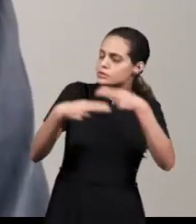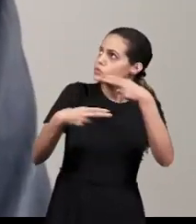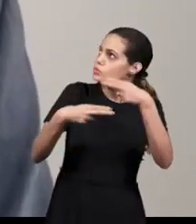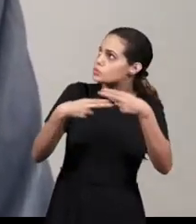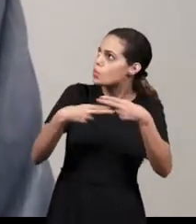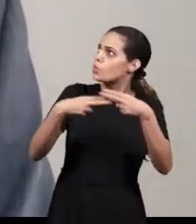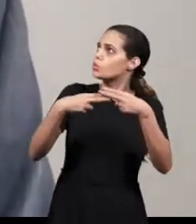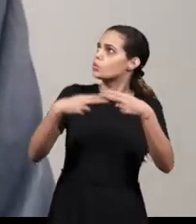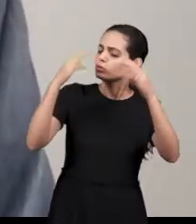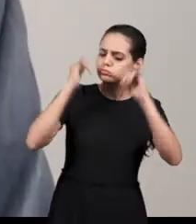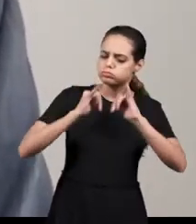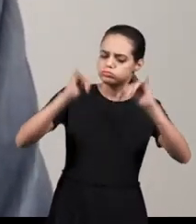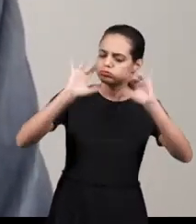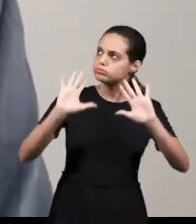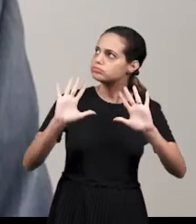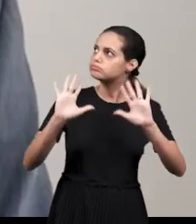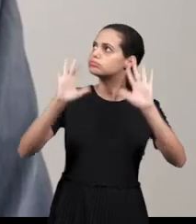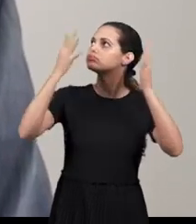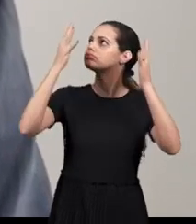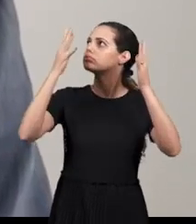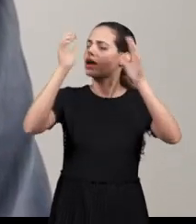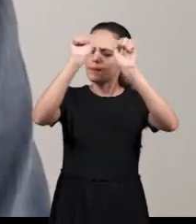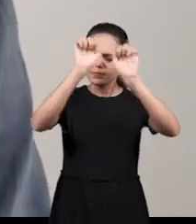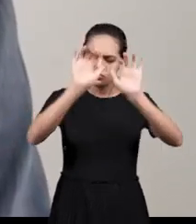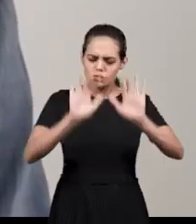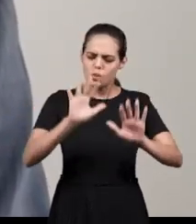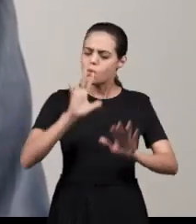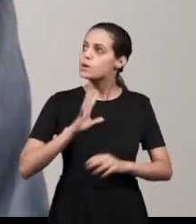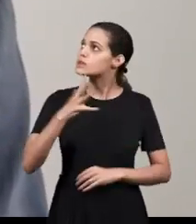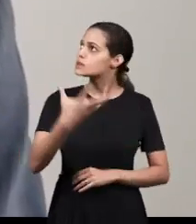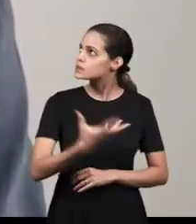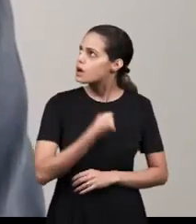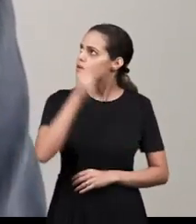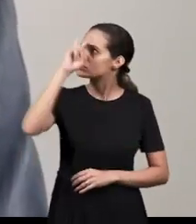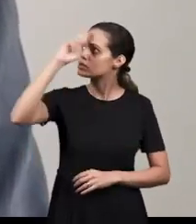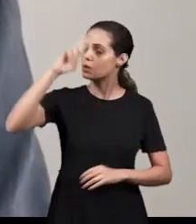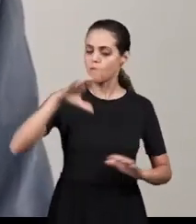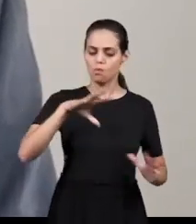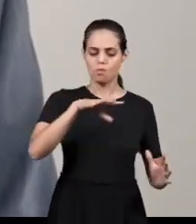and rescue many lives, O Lord, and that the world may know